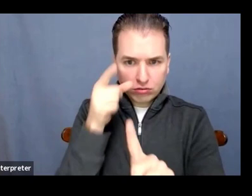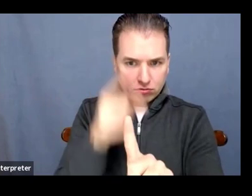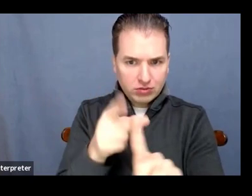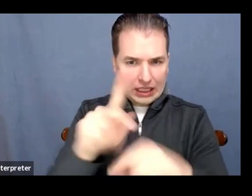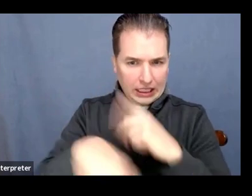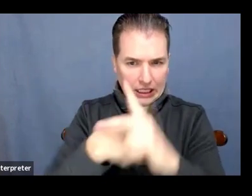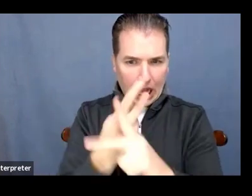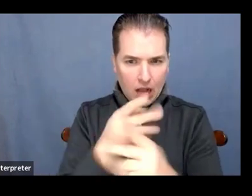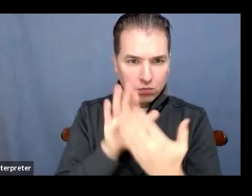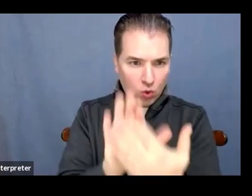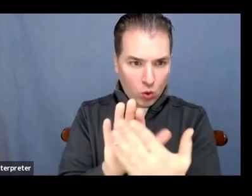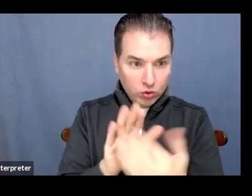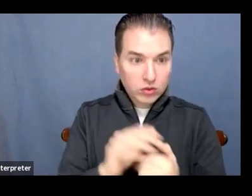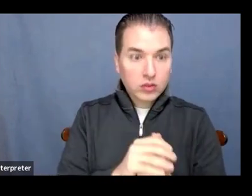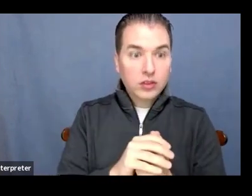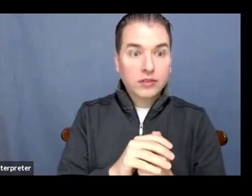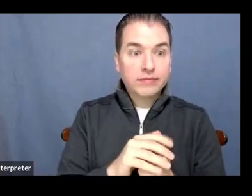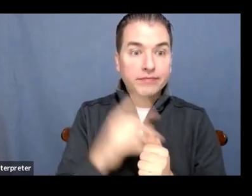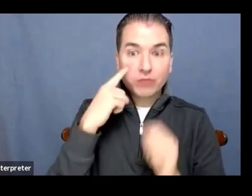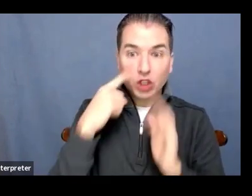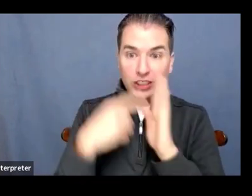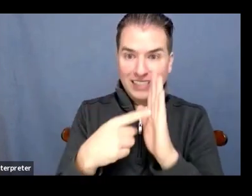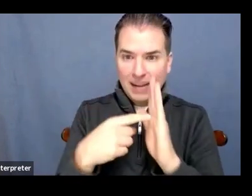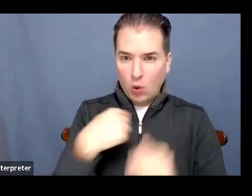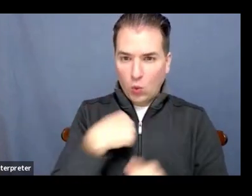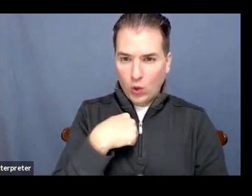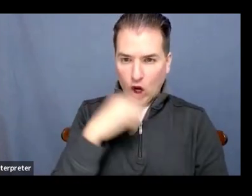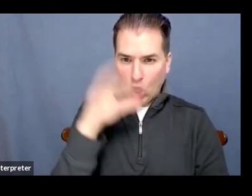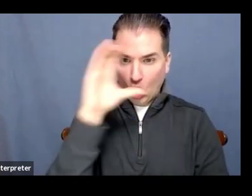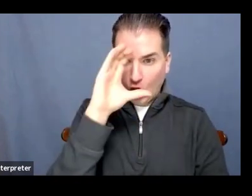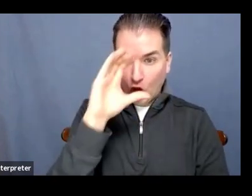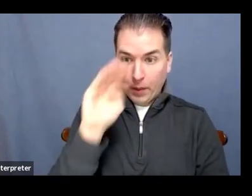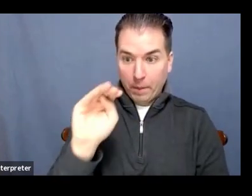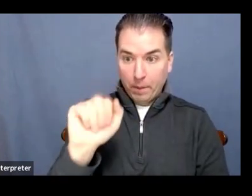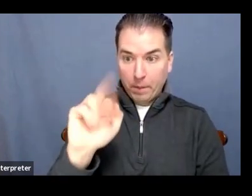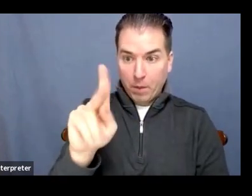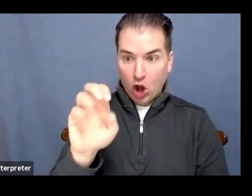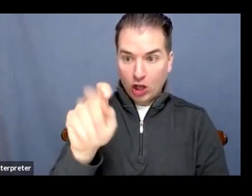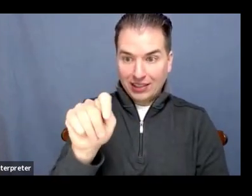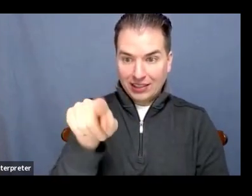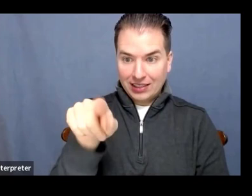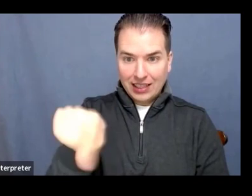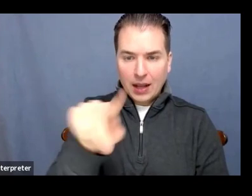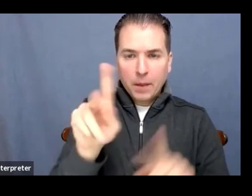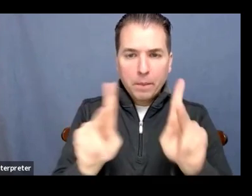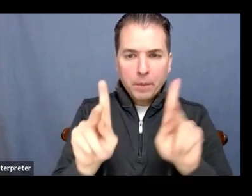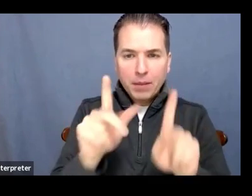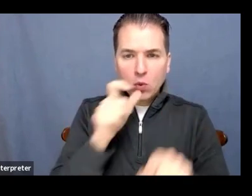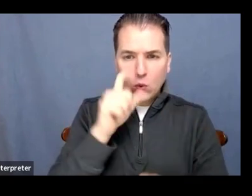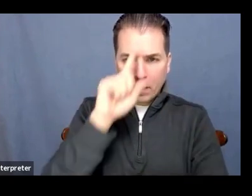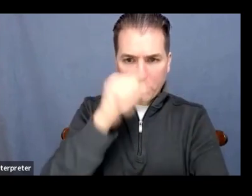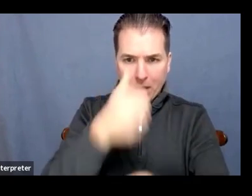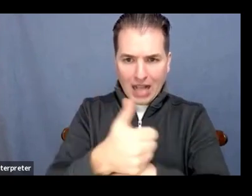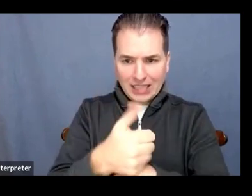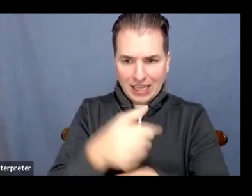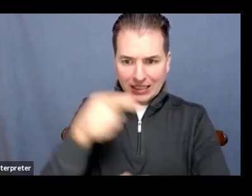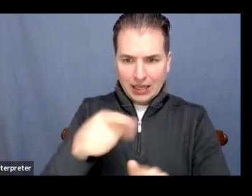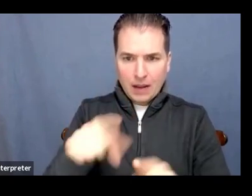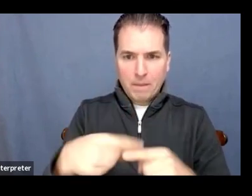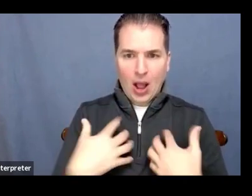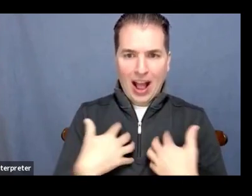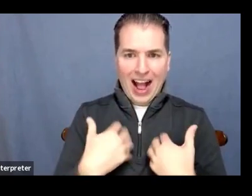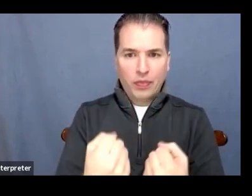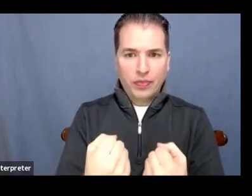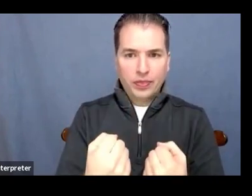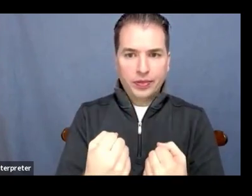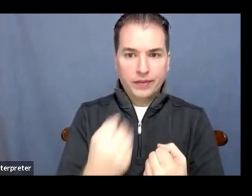health conscious residents. So again, very specific in terms of what is the want, what is the need, or what is the problem